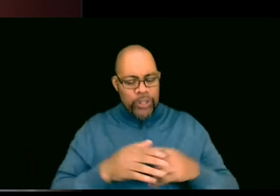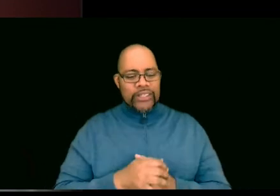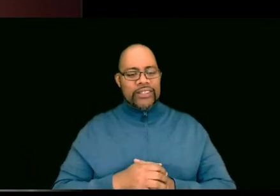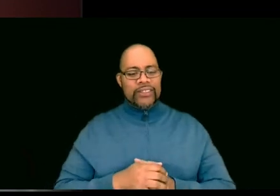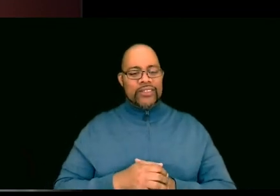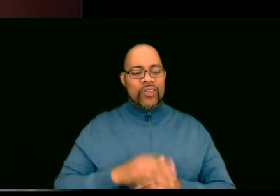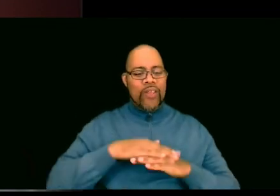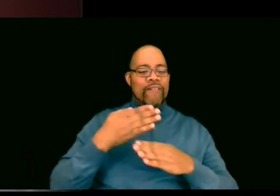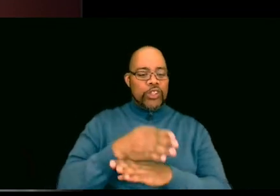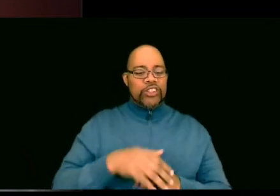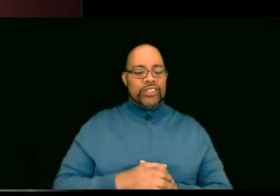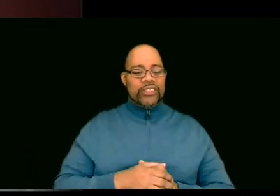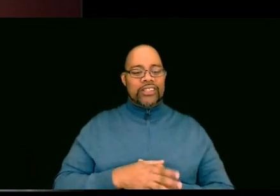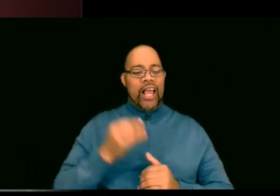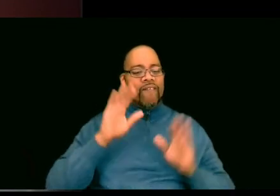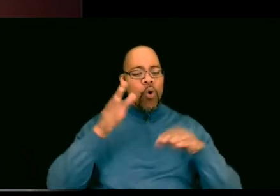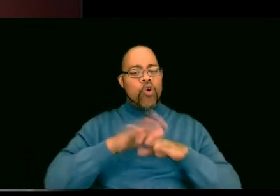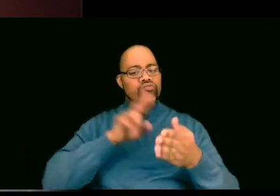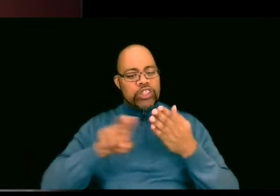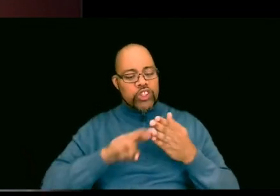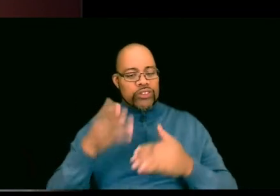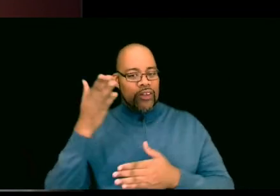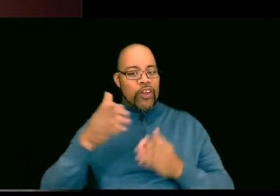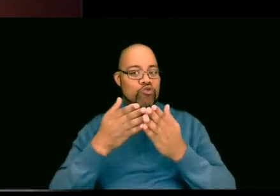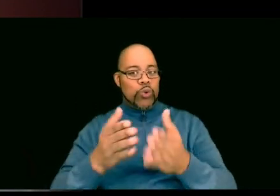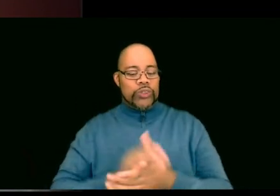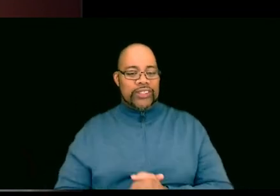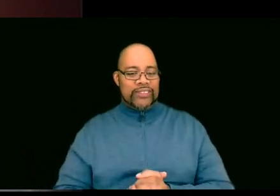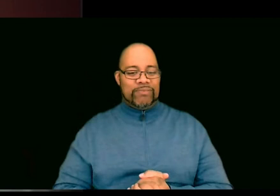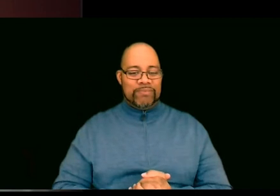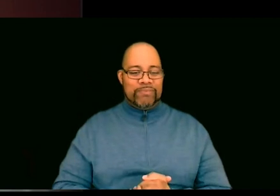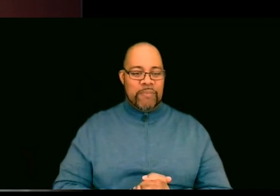focus on the fish and what, and focus on your research out there.